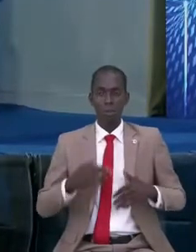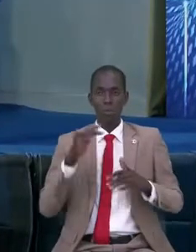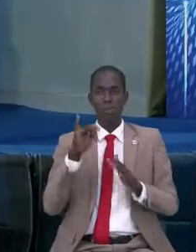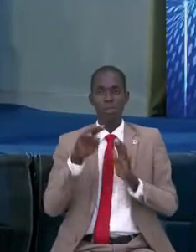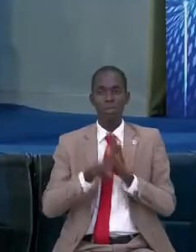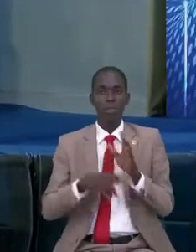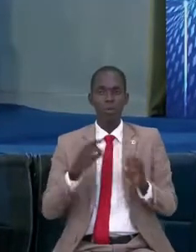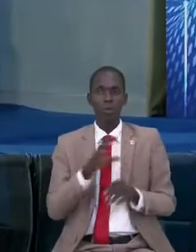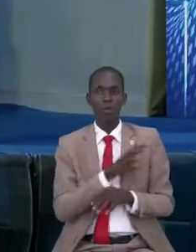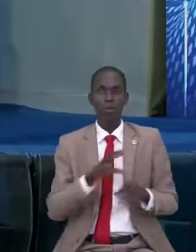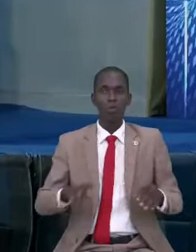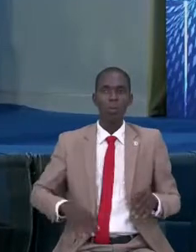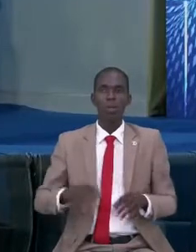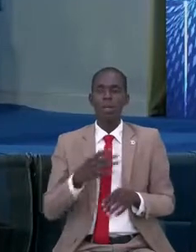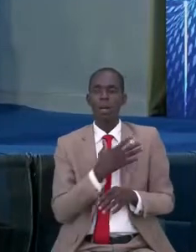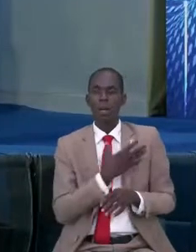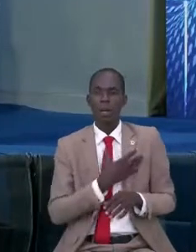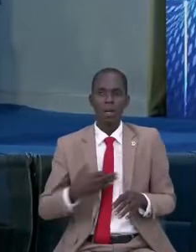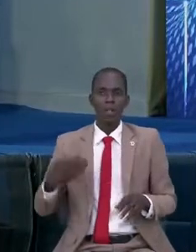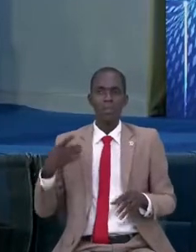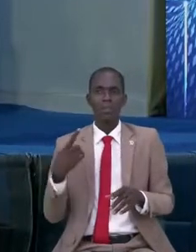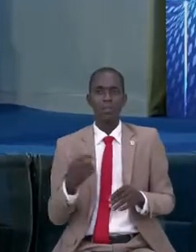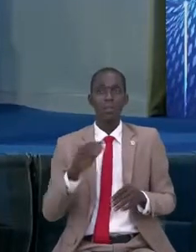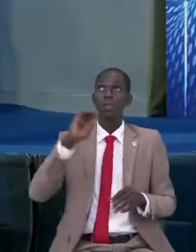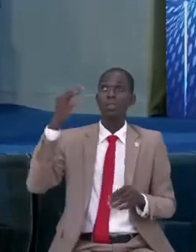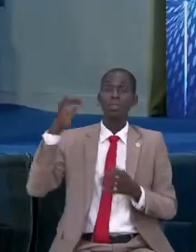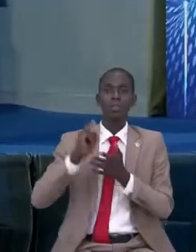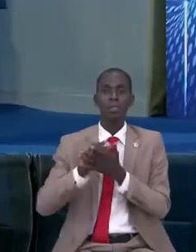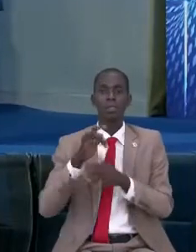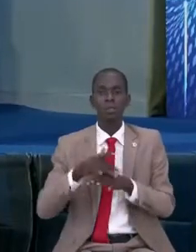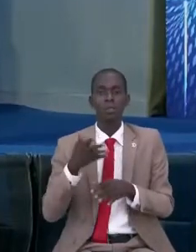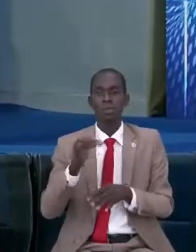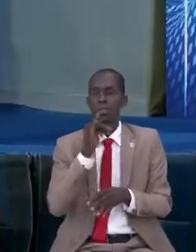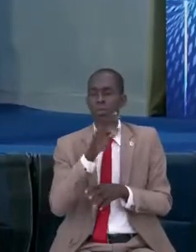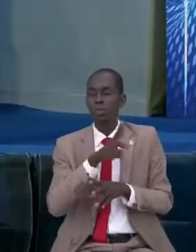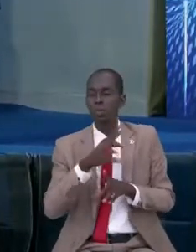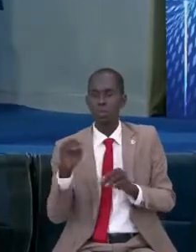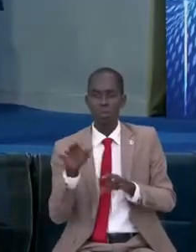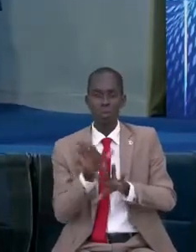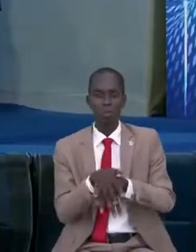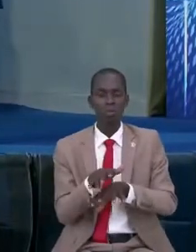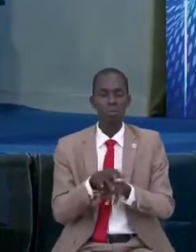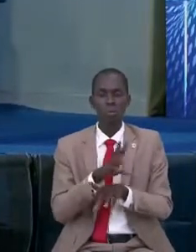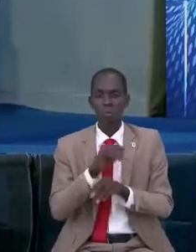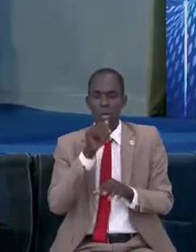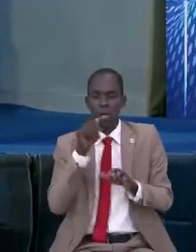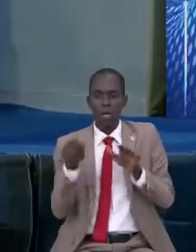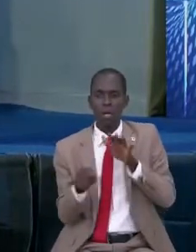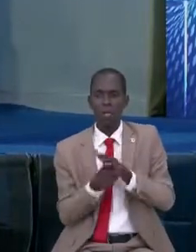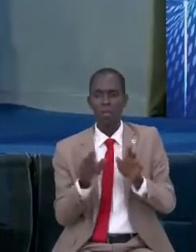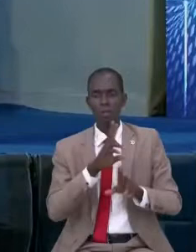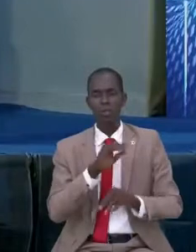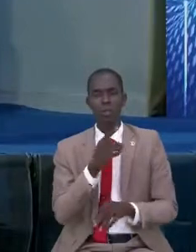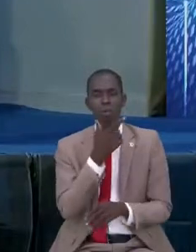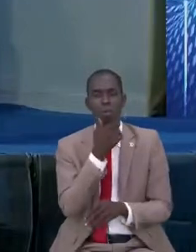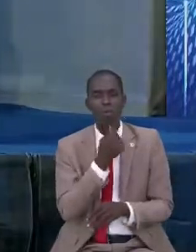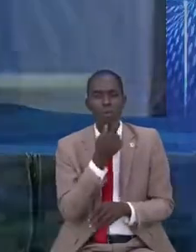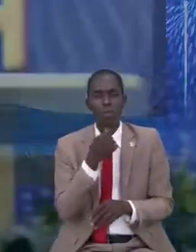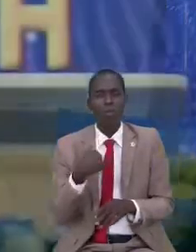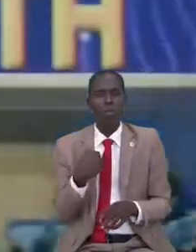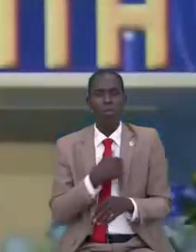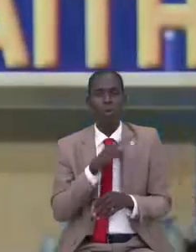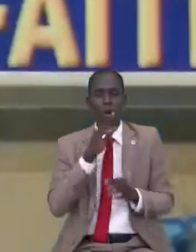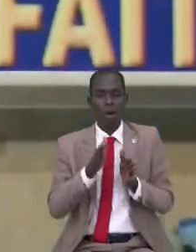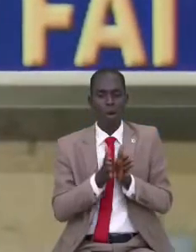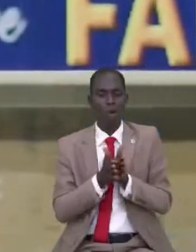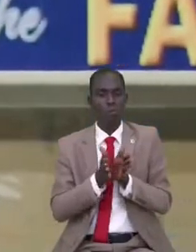he cleanses and purges us, and there's no hypocrisy, there's no hiding, there's no pretense. We're open